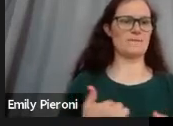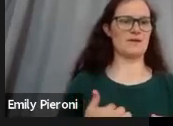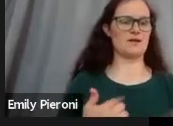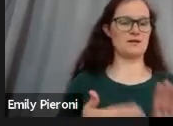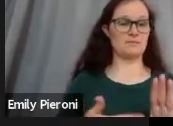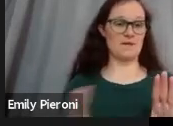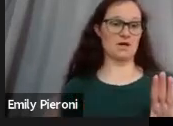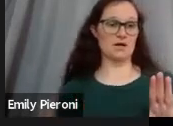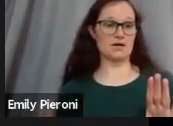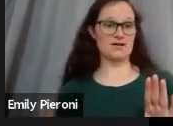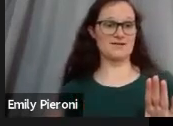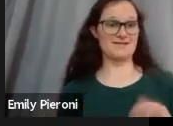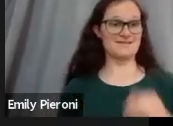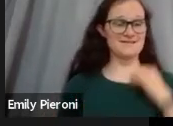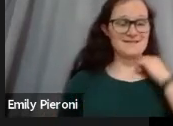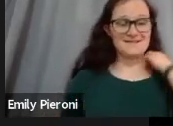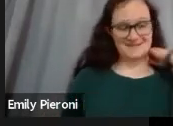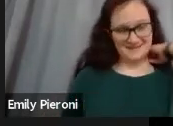Alrighty.